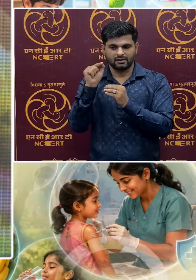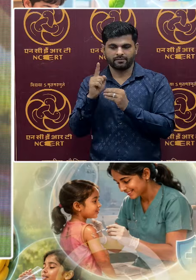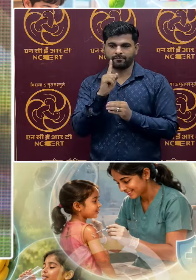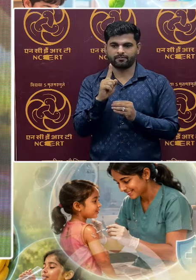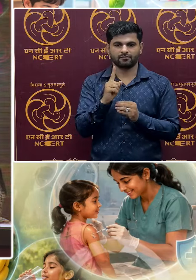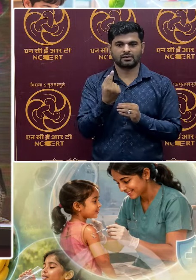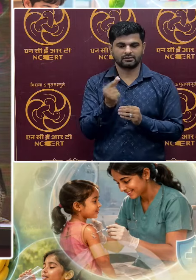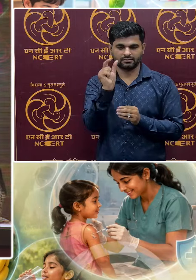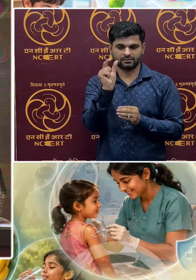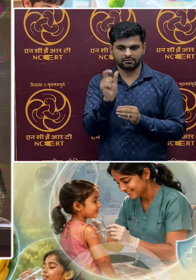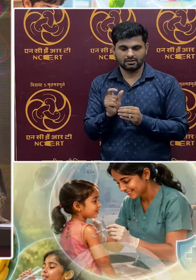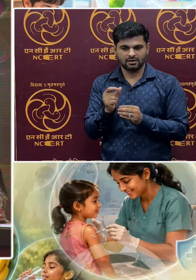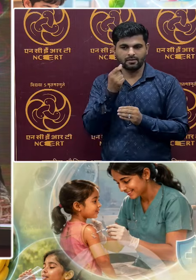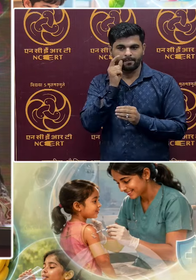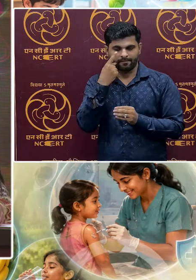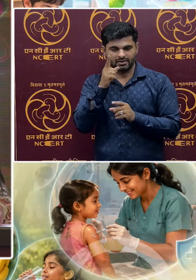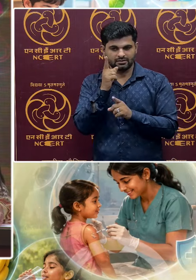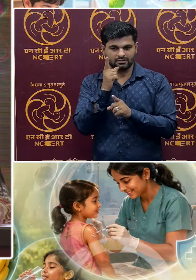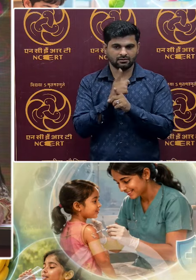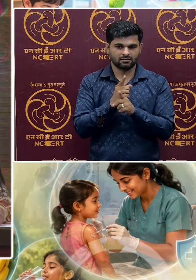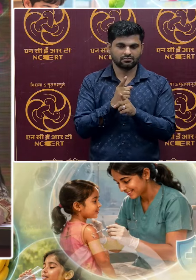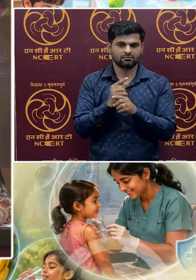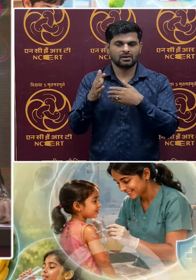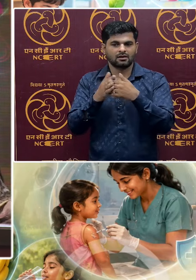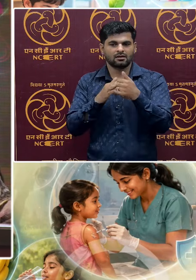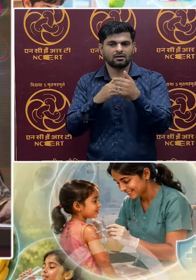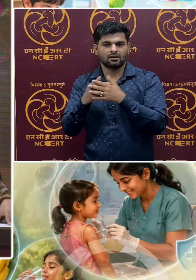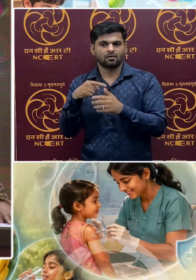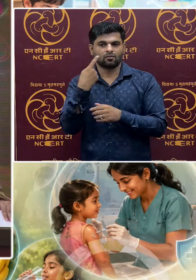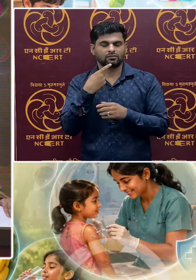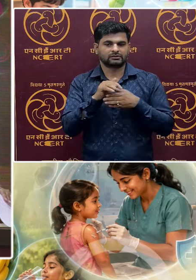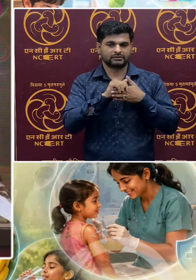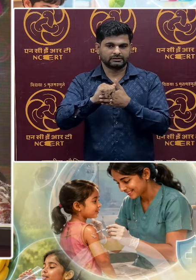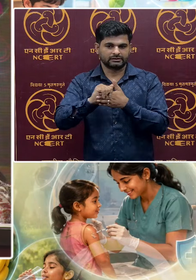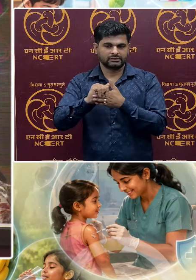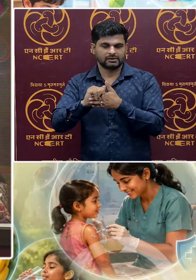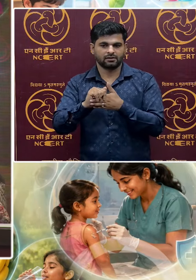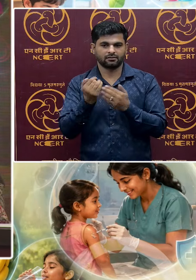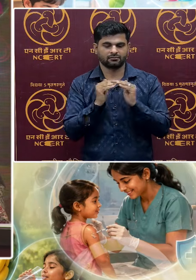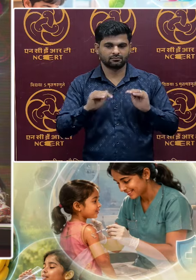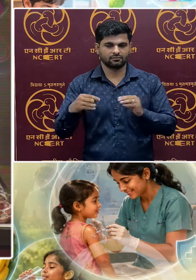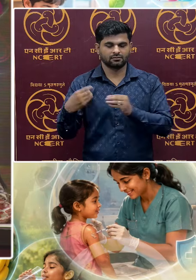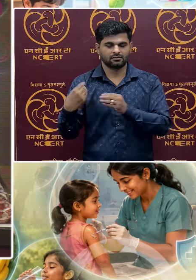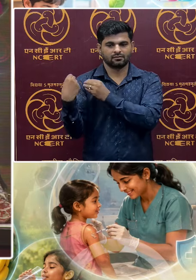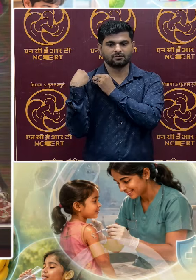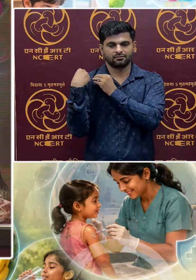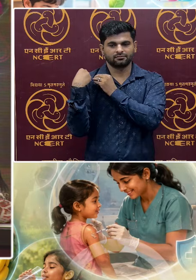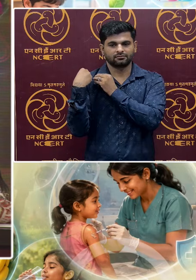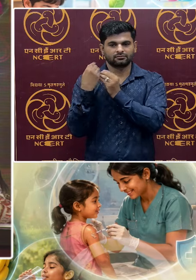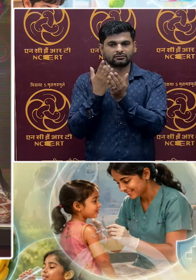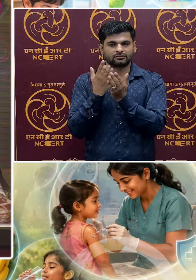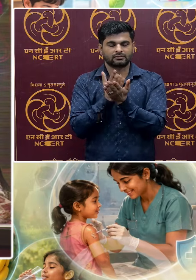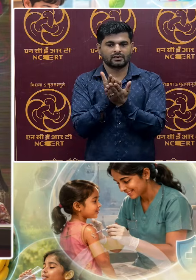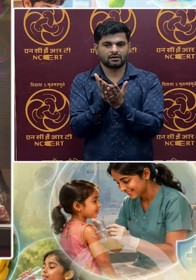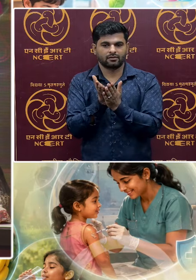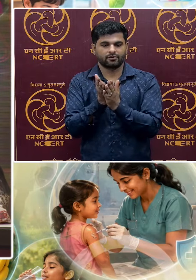person. I think parents, teachers, anybody who is guiding the child, it's the responsibility to impart